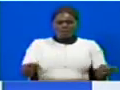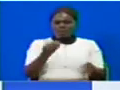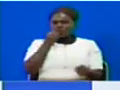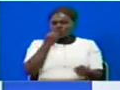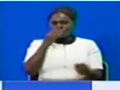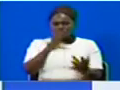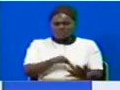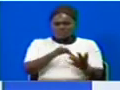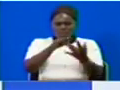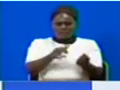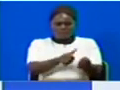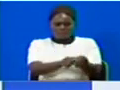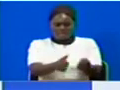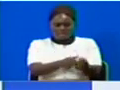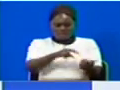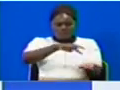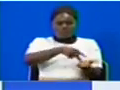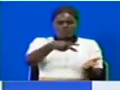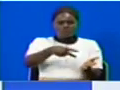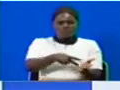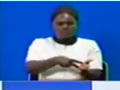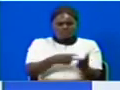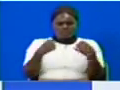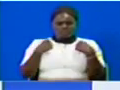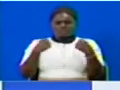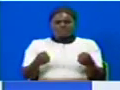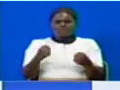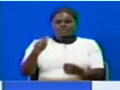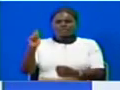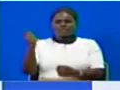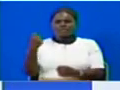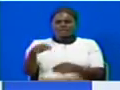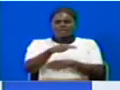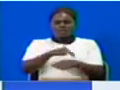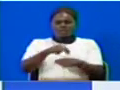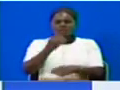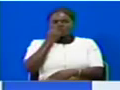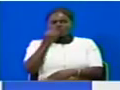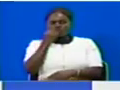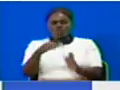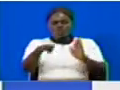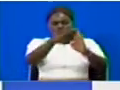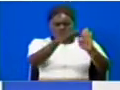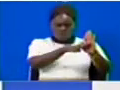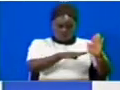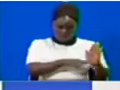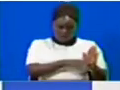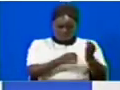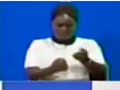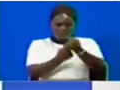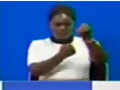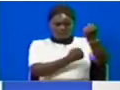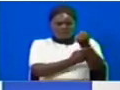particularly maize flour. The project, dubbed Strengthening the Kenya National Food Fortification Program, will be funded by